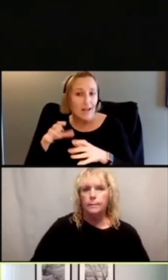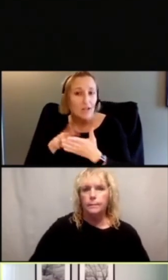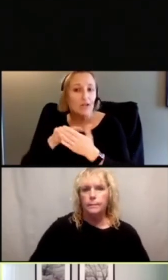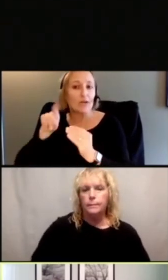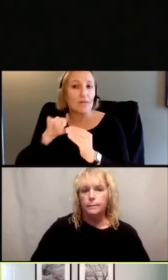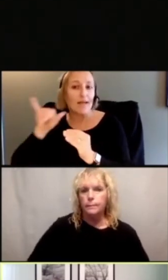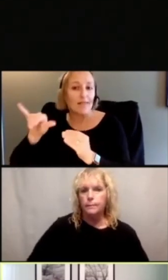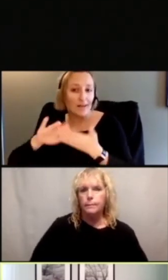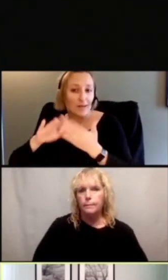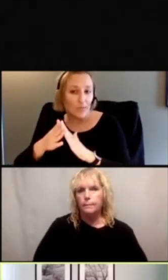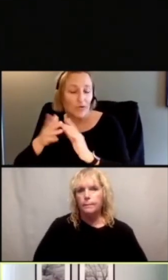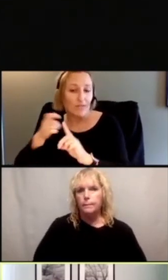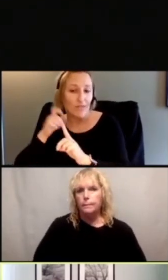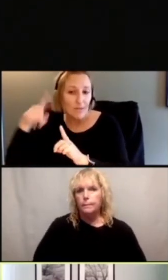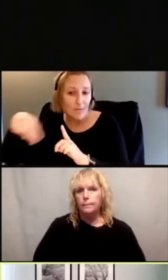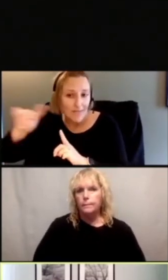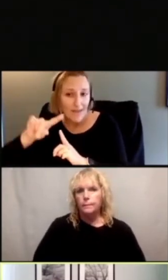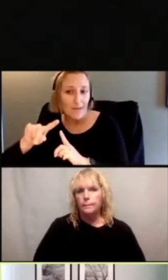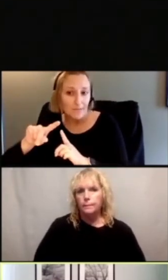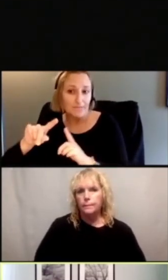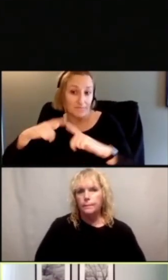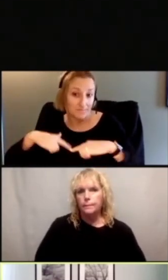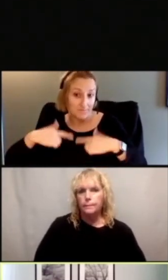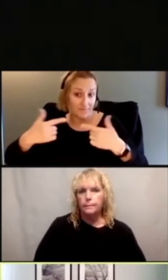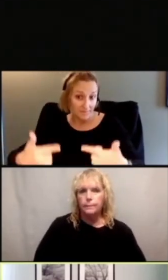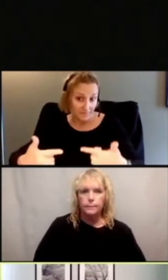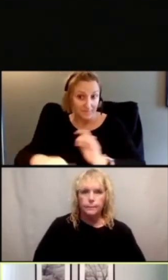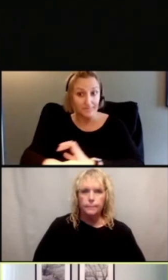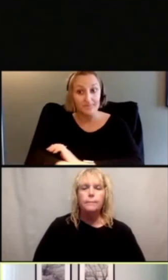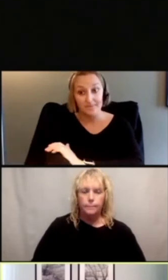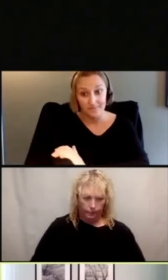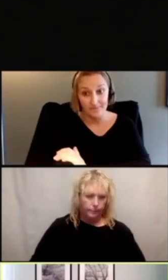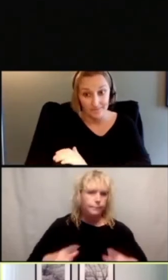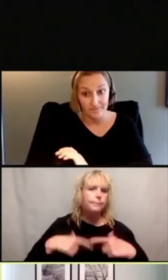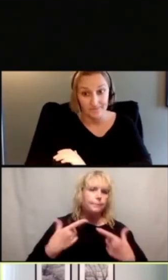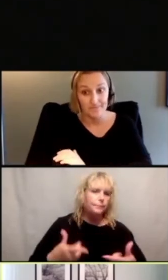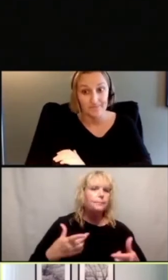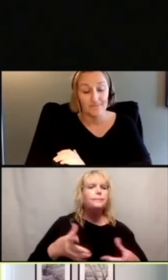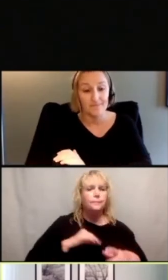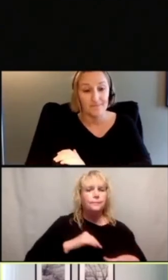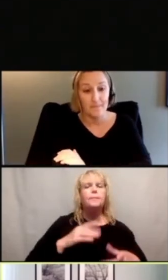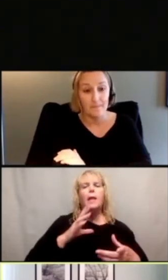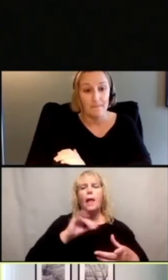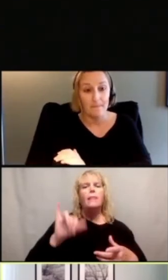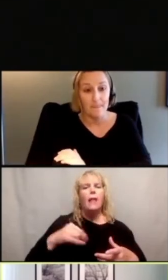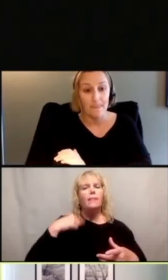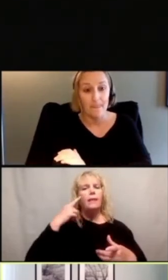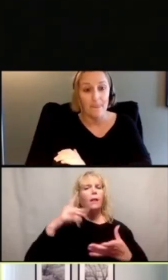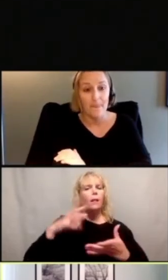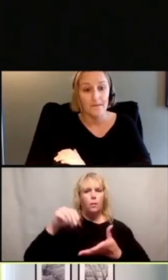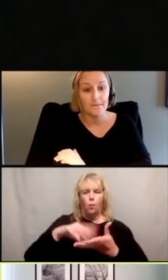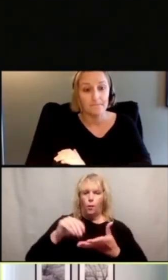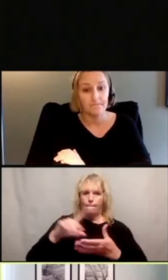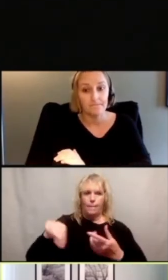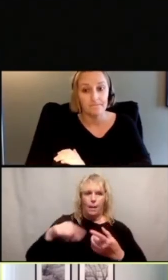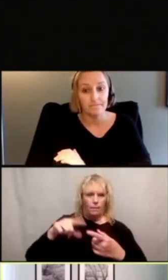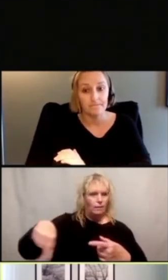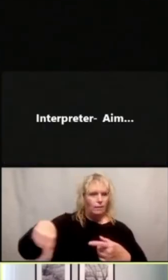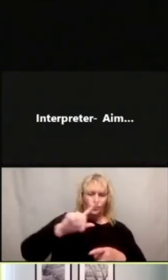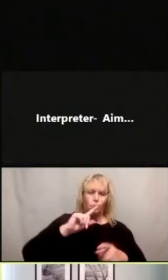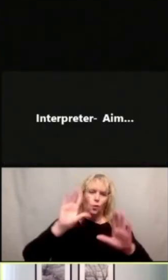their eyes. So conducting student focus groups and assessments, I think, is definitely a great way to understand your population